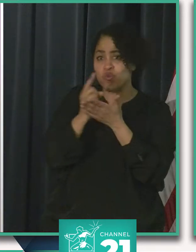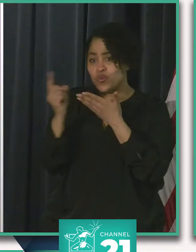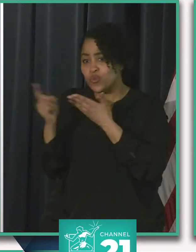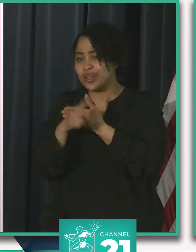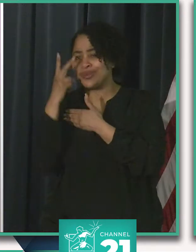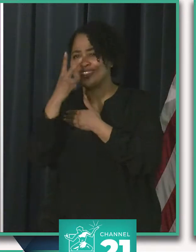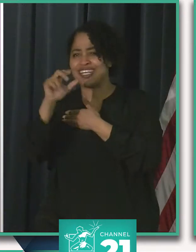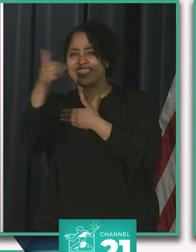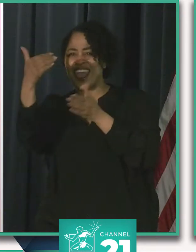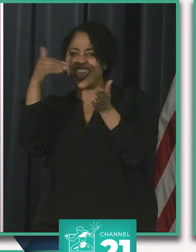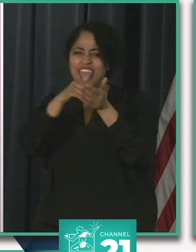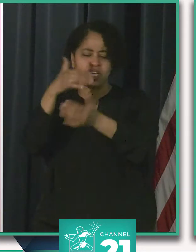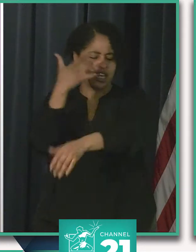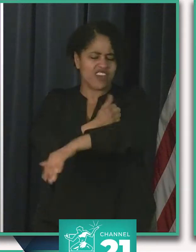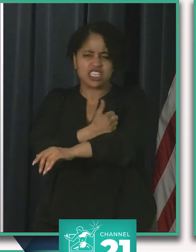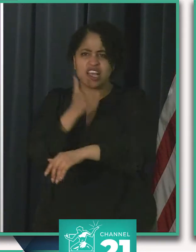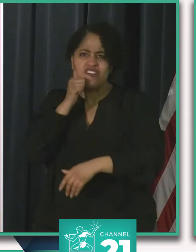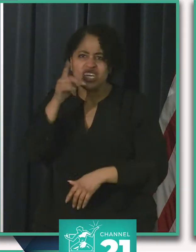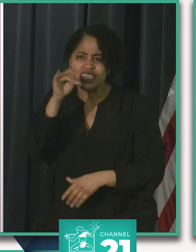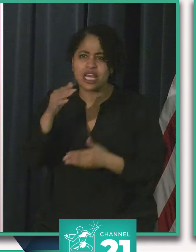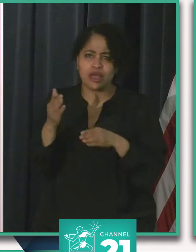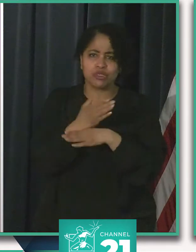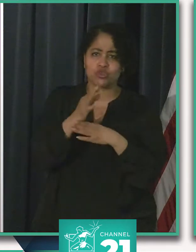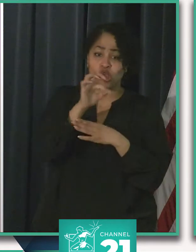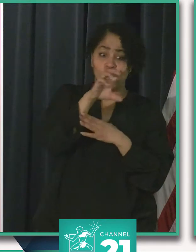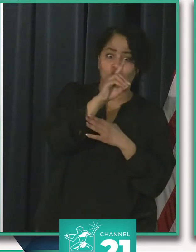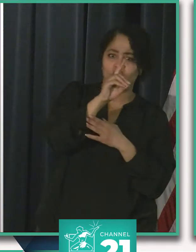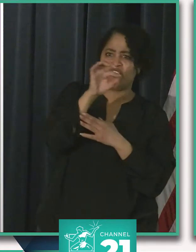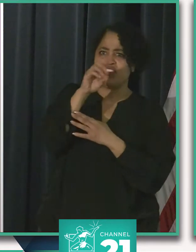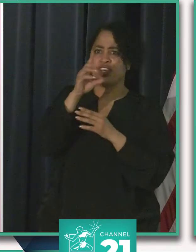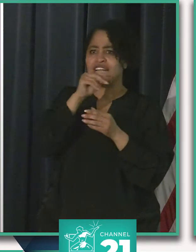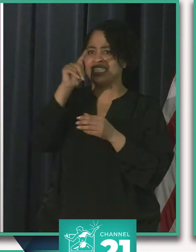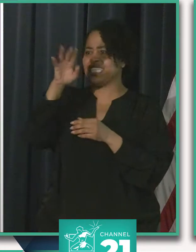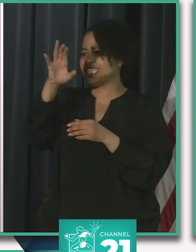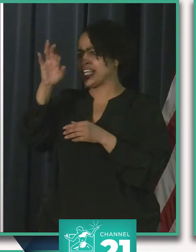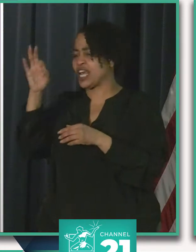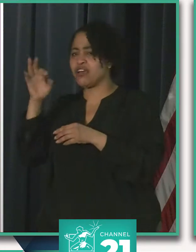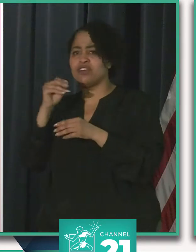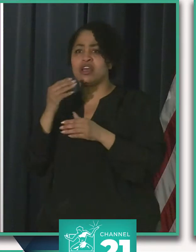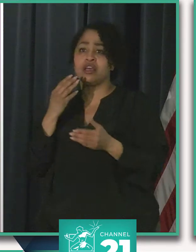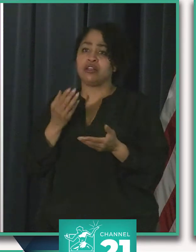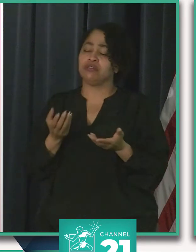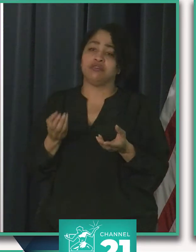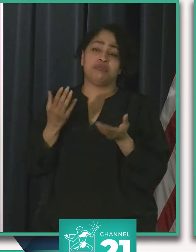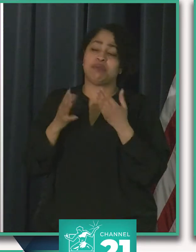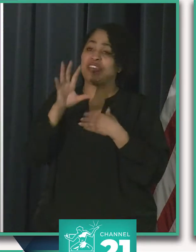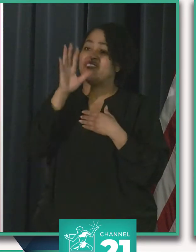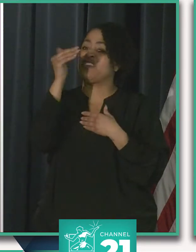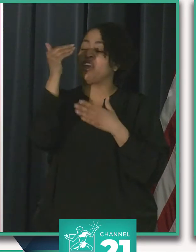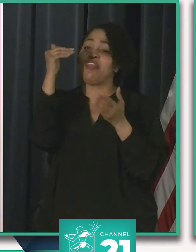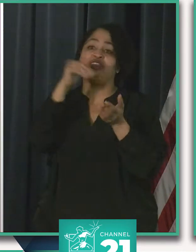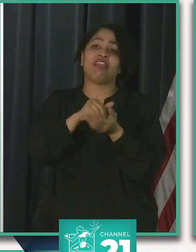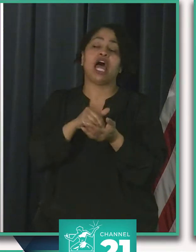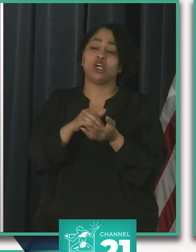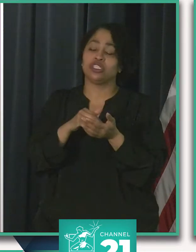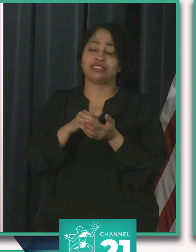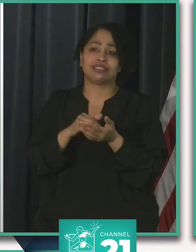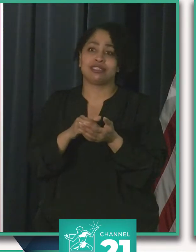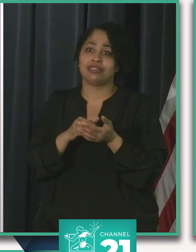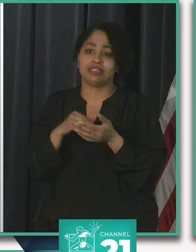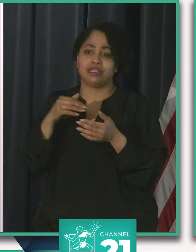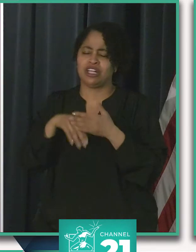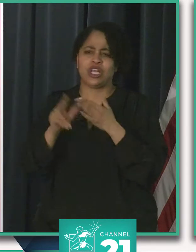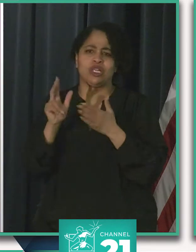10,000 vaccines a day between Ford Field and TCF, and probably in 3 weeks, we're going to be closer to 15,000 a day. It